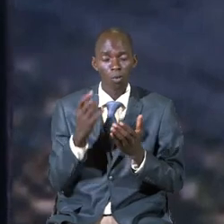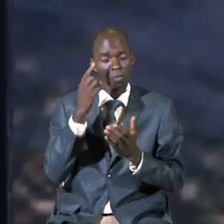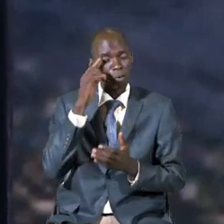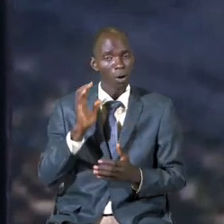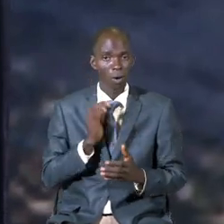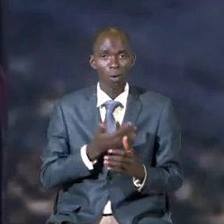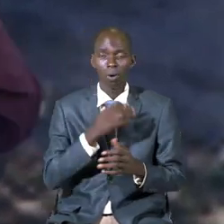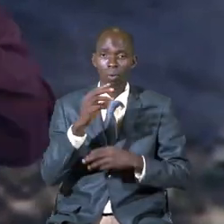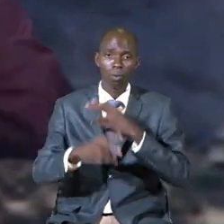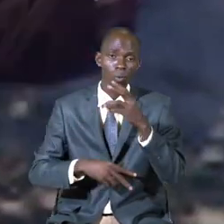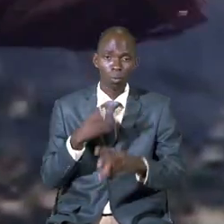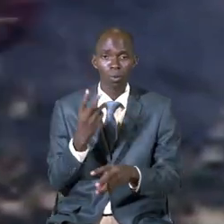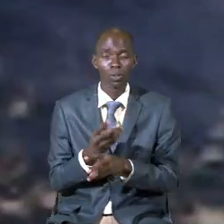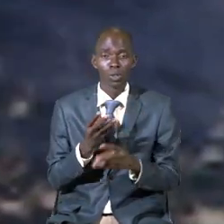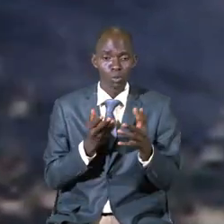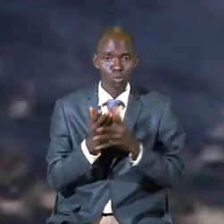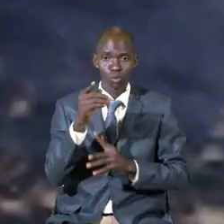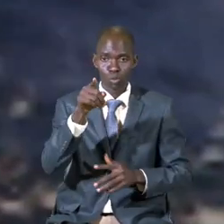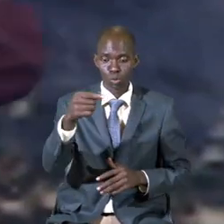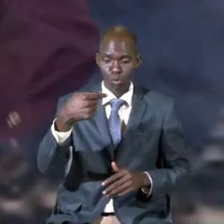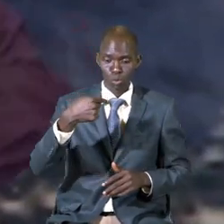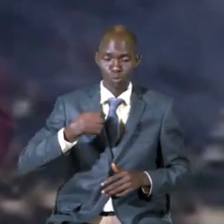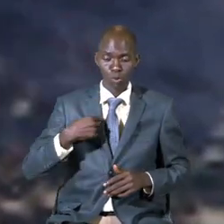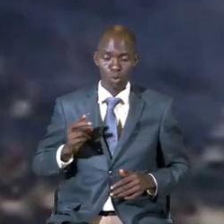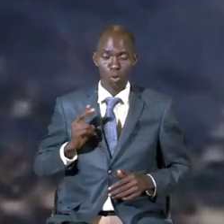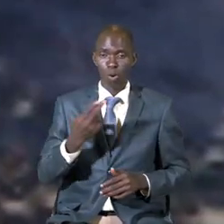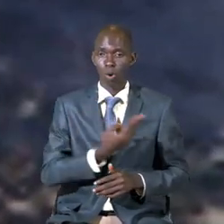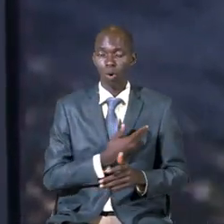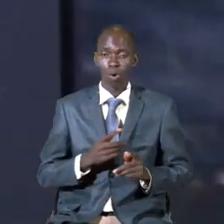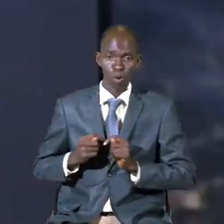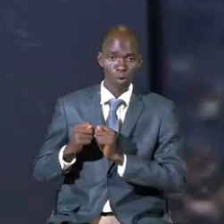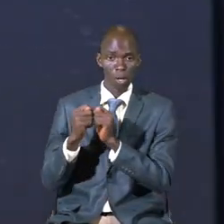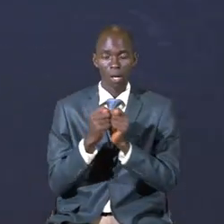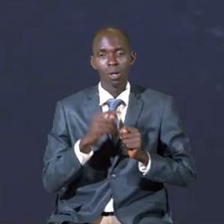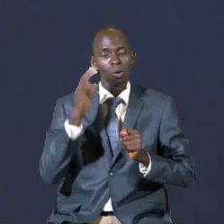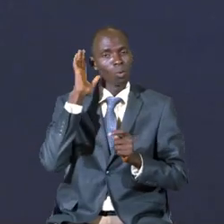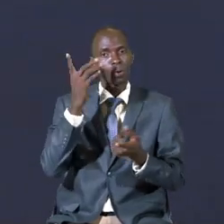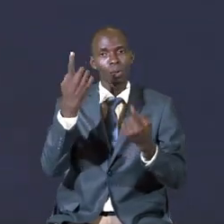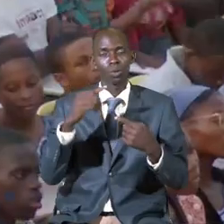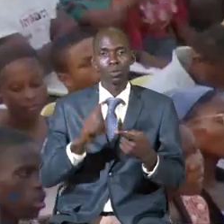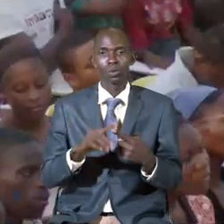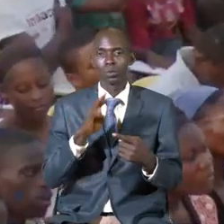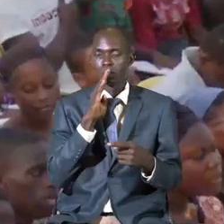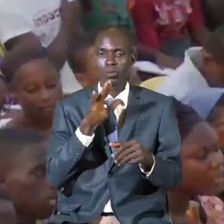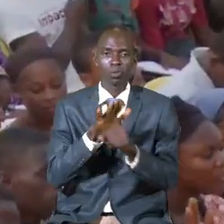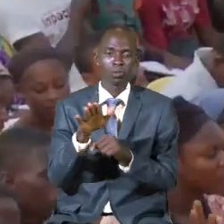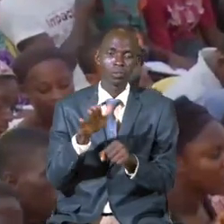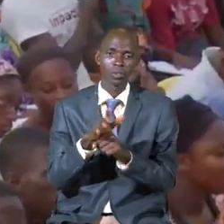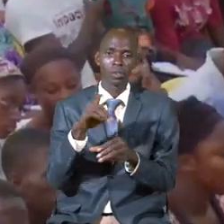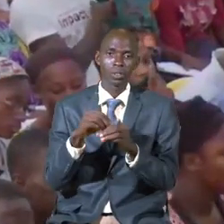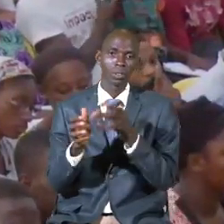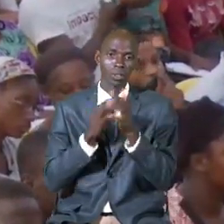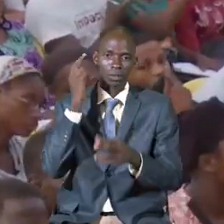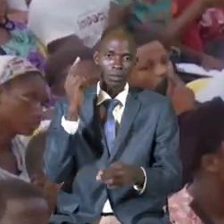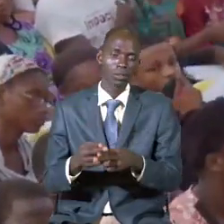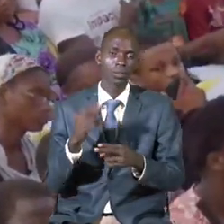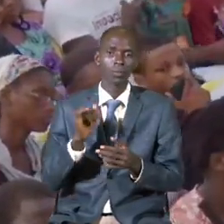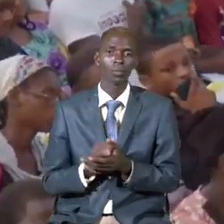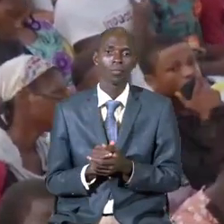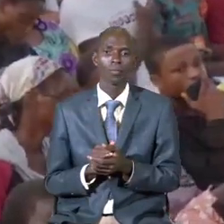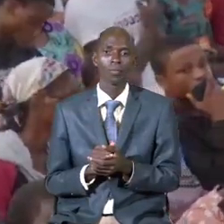world through you through me through us together will be fulfilled in jesus name second